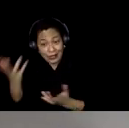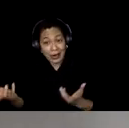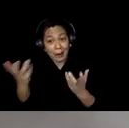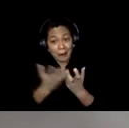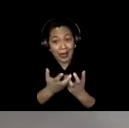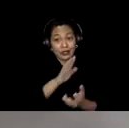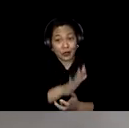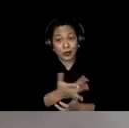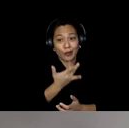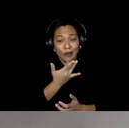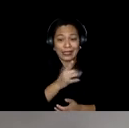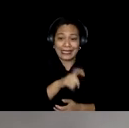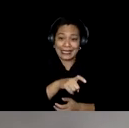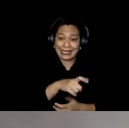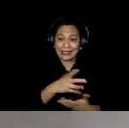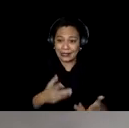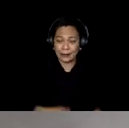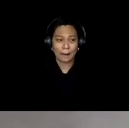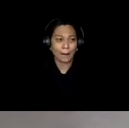what they want?